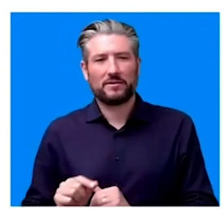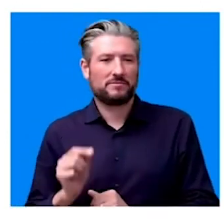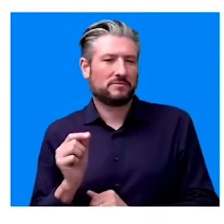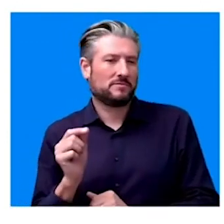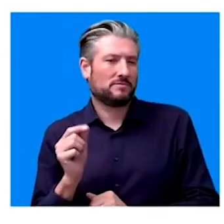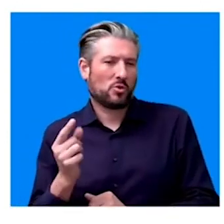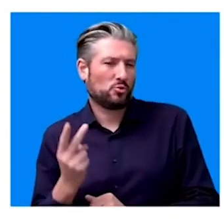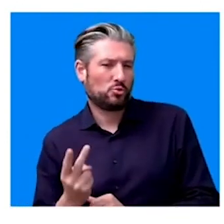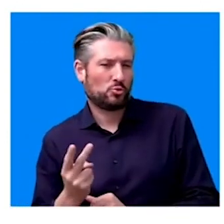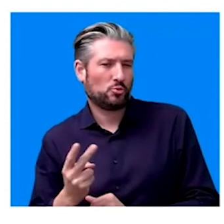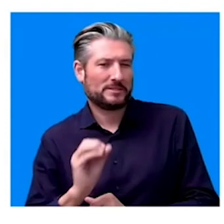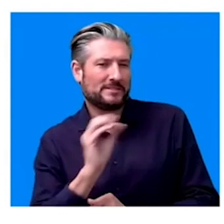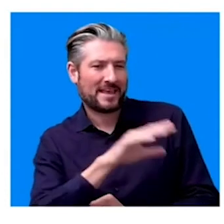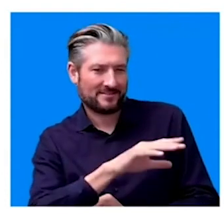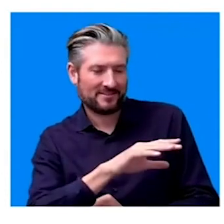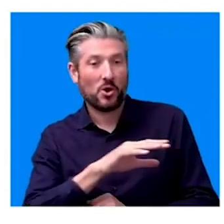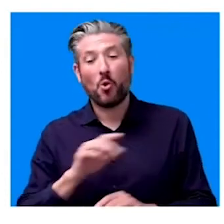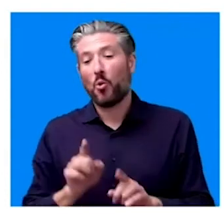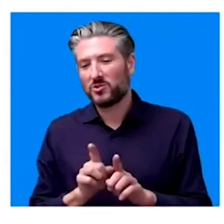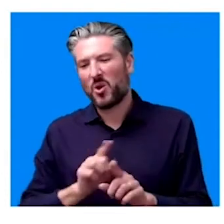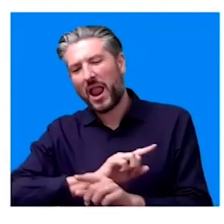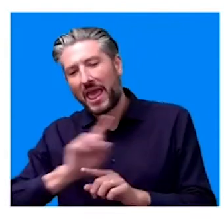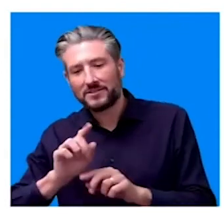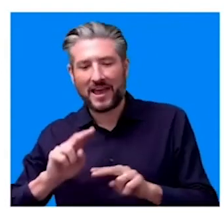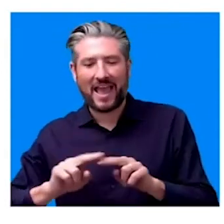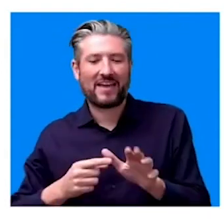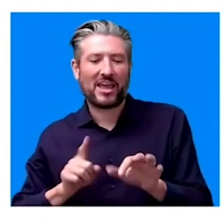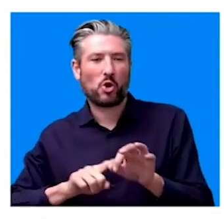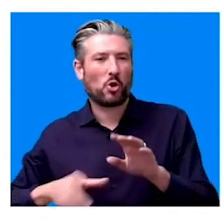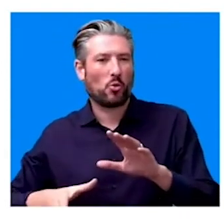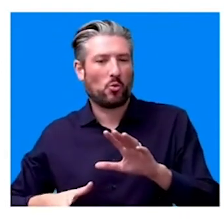get that back into an FAQ when we publish the materials afterwards. So thank you very much